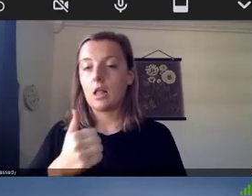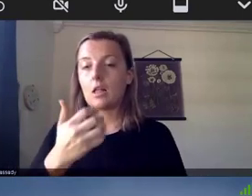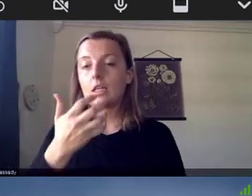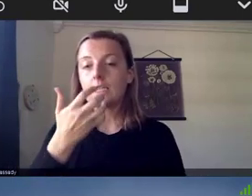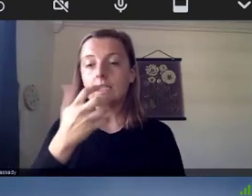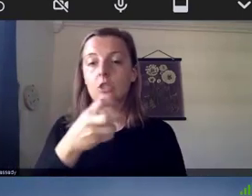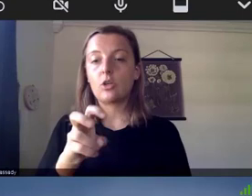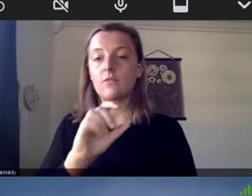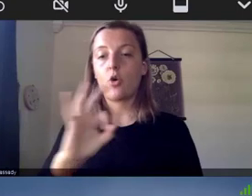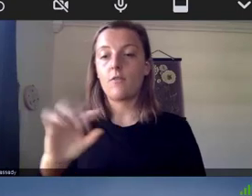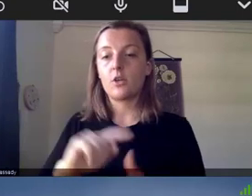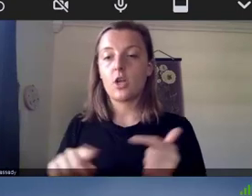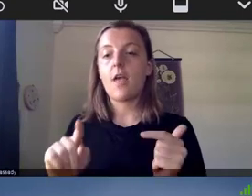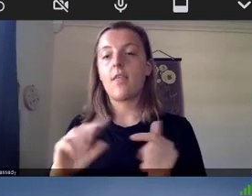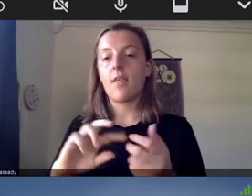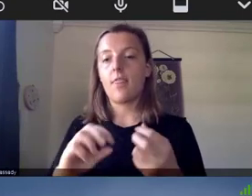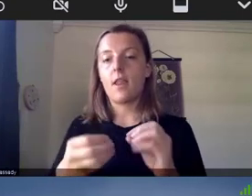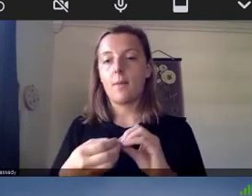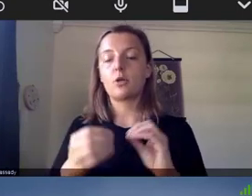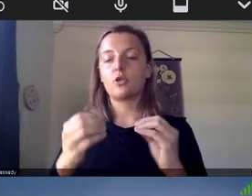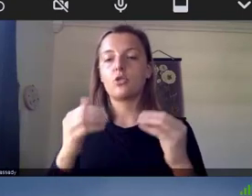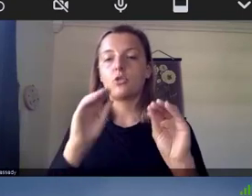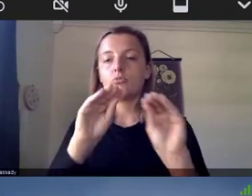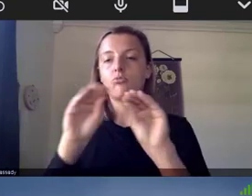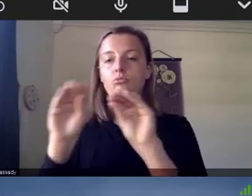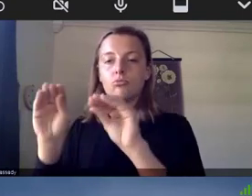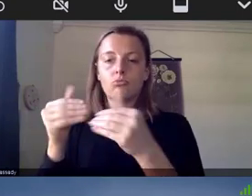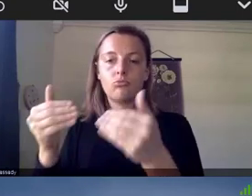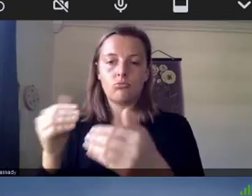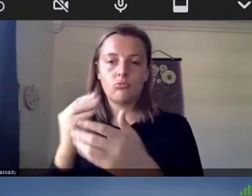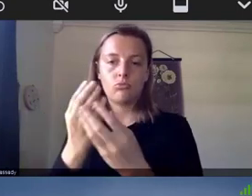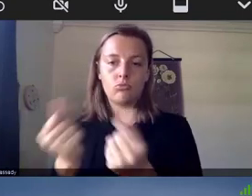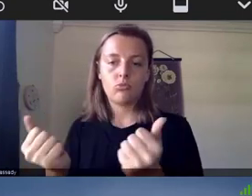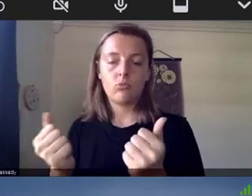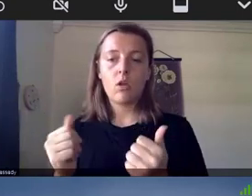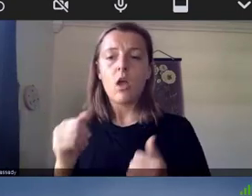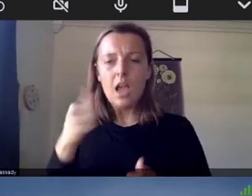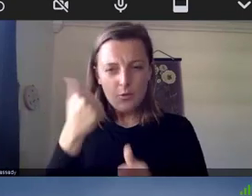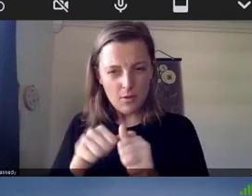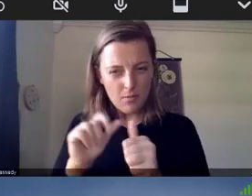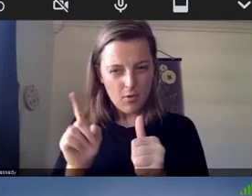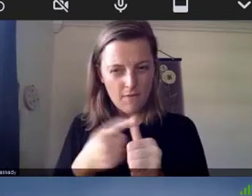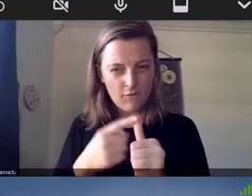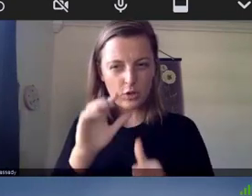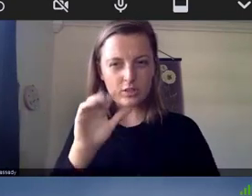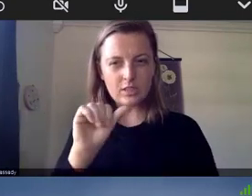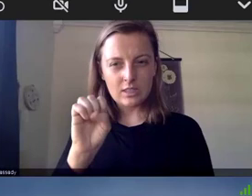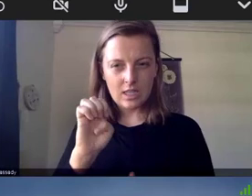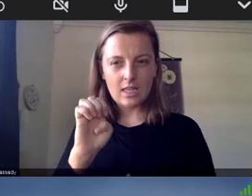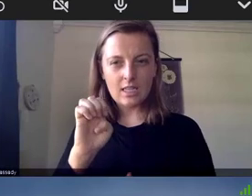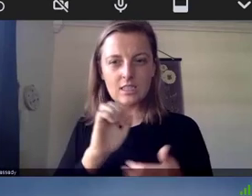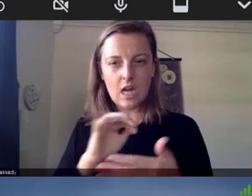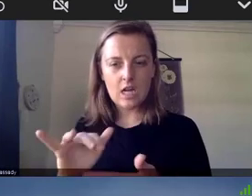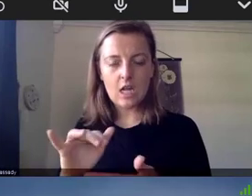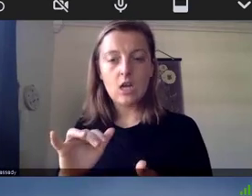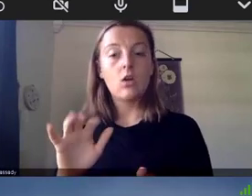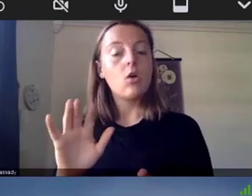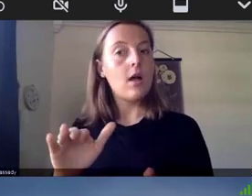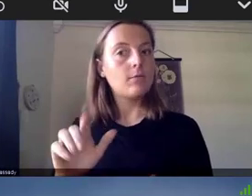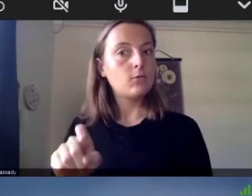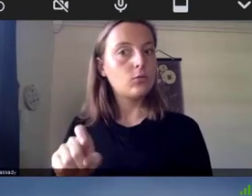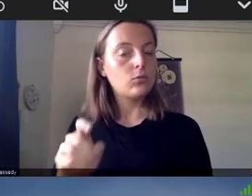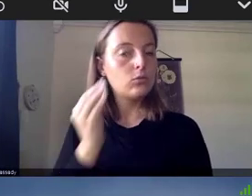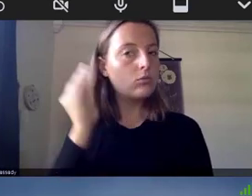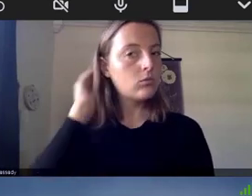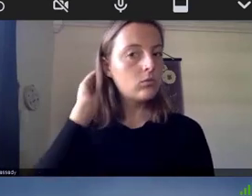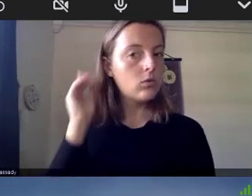you remember we did this in the first case study, we got to remember that when we do this, maybe sometimes we're going to have to assume what the